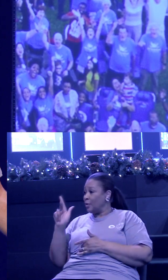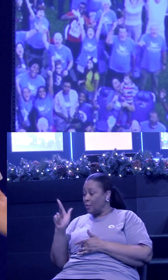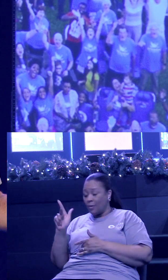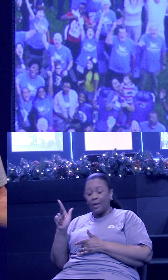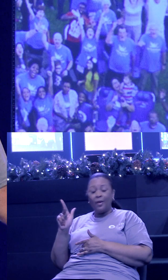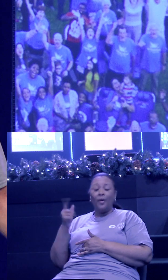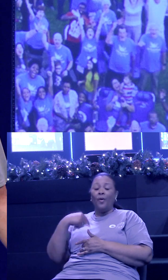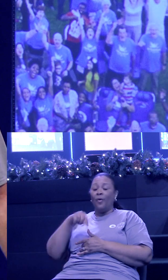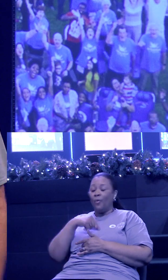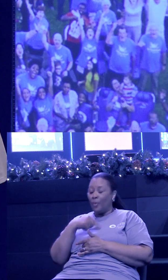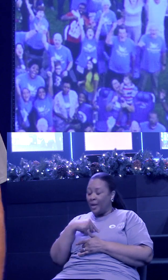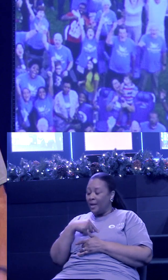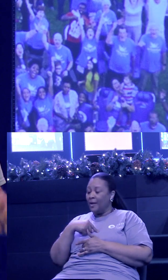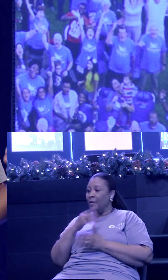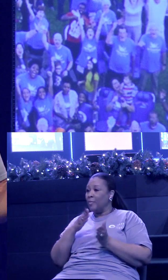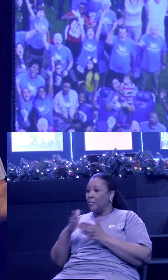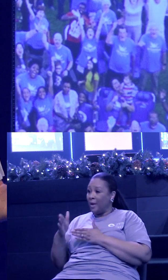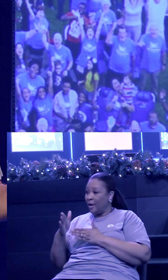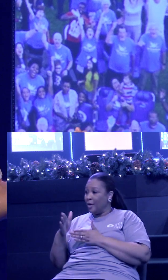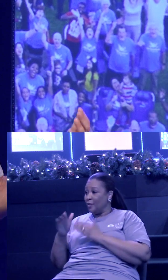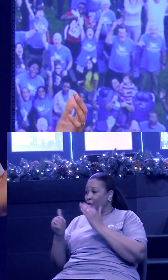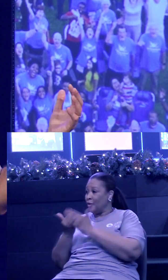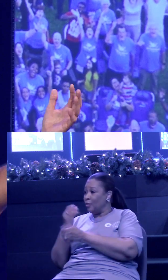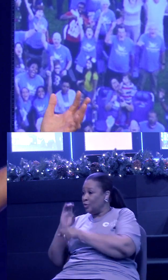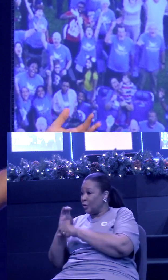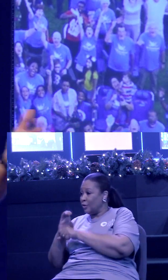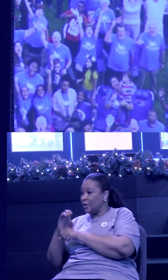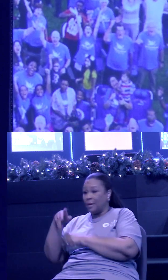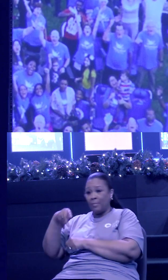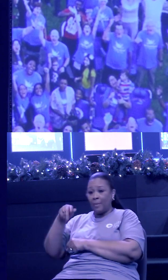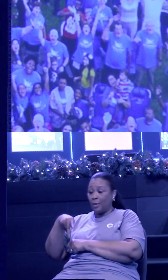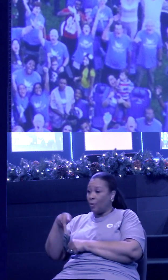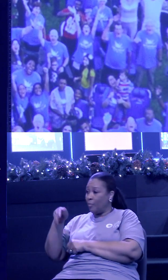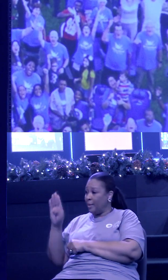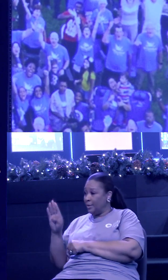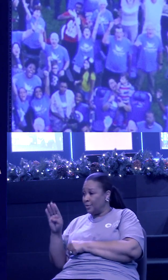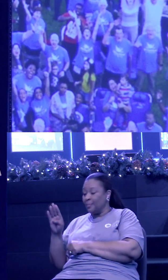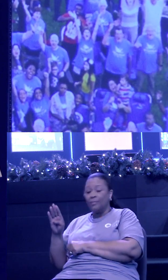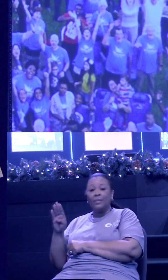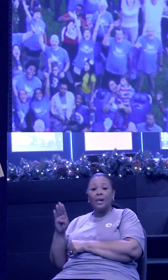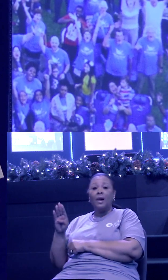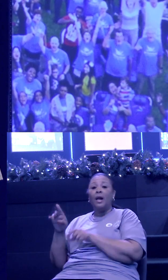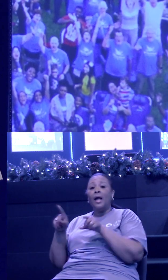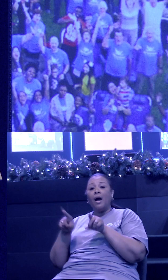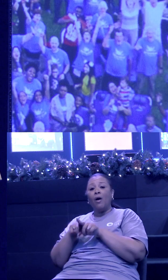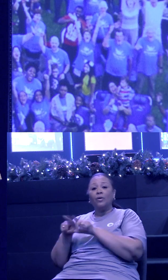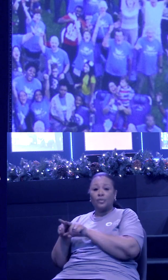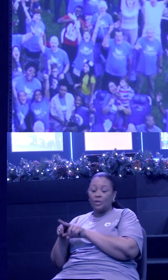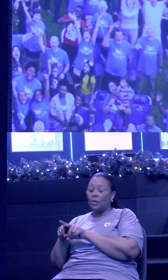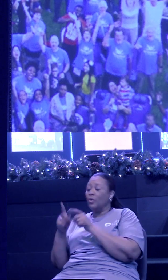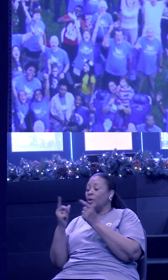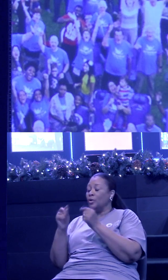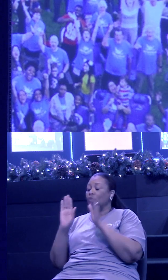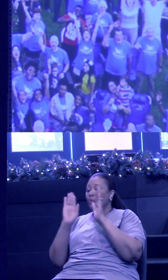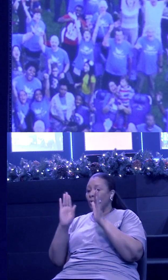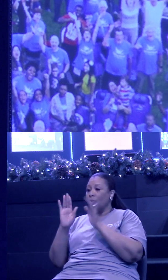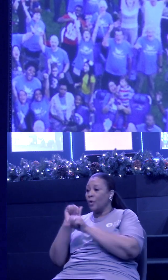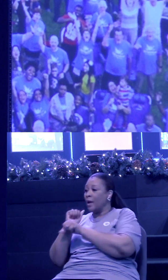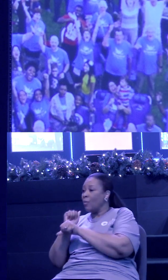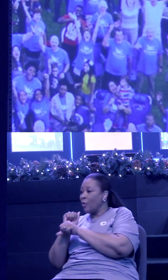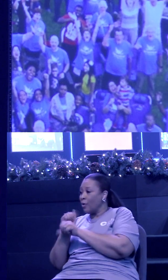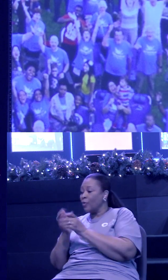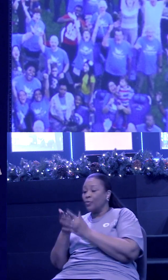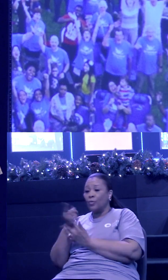going to be launching the campus at Pompano Beach and so many other things. God's going to do a tremendous work, and it's going to be